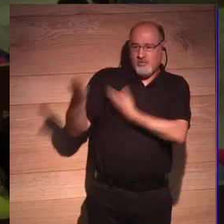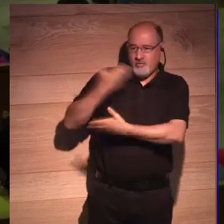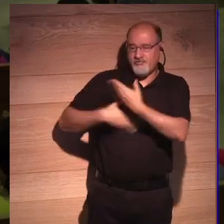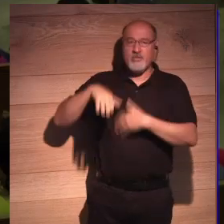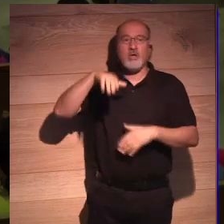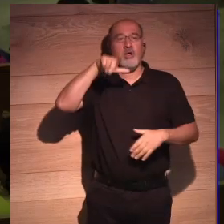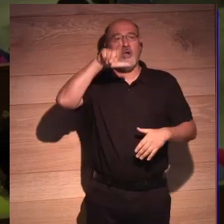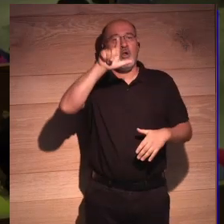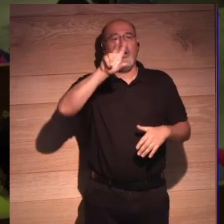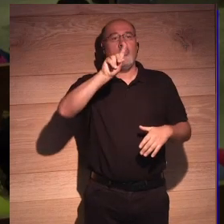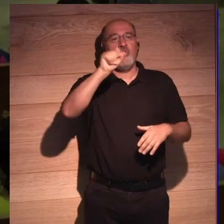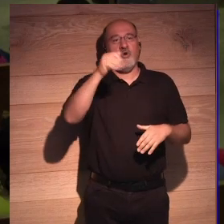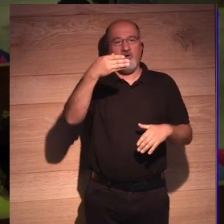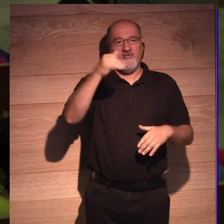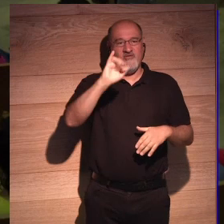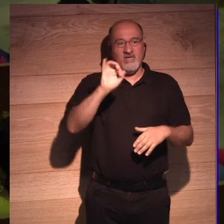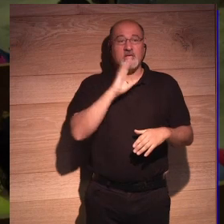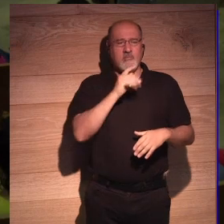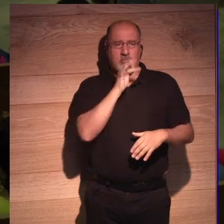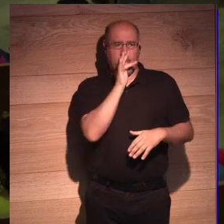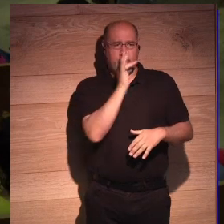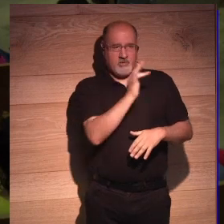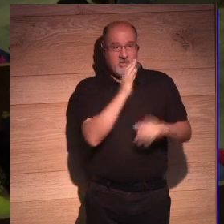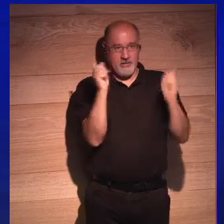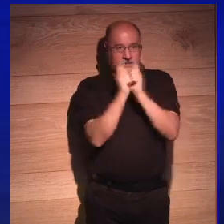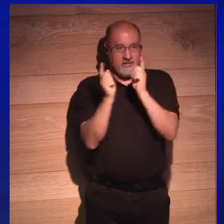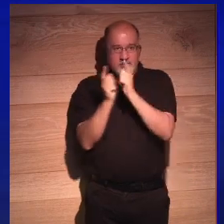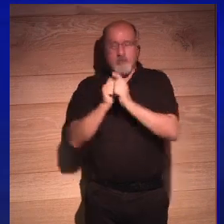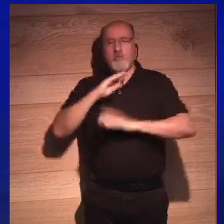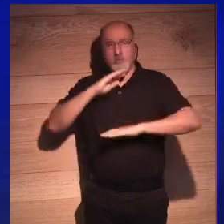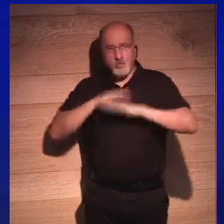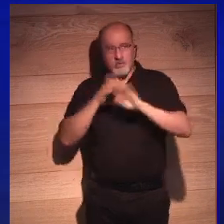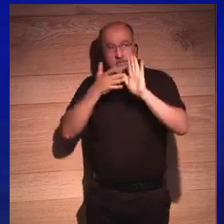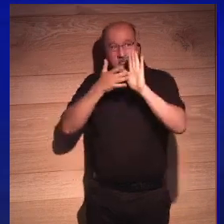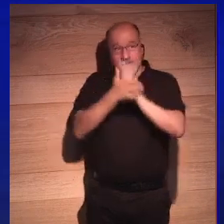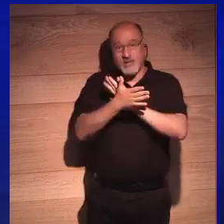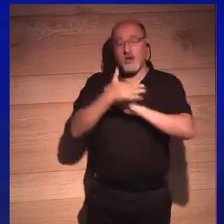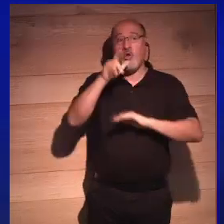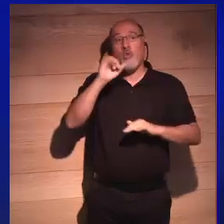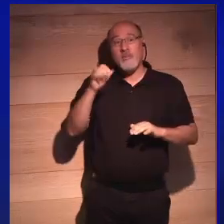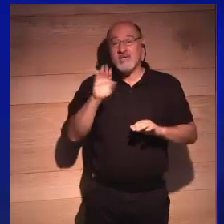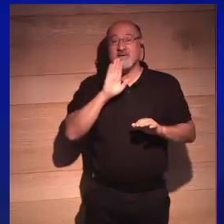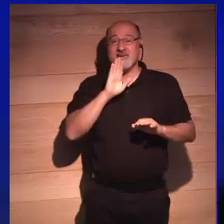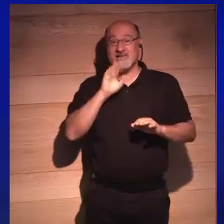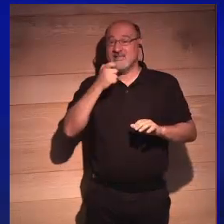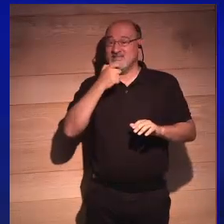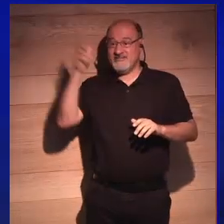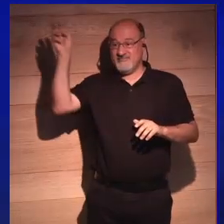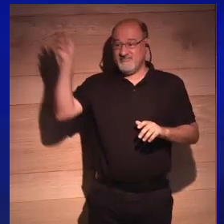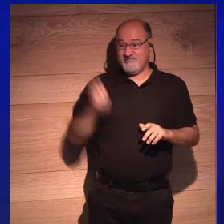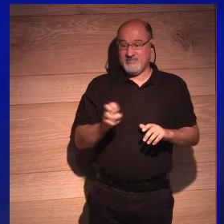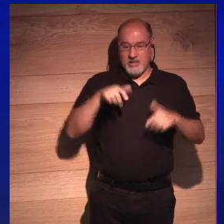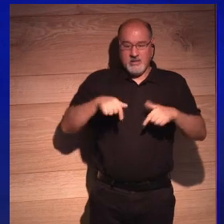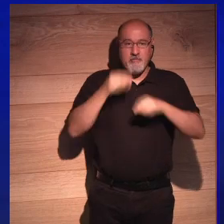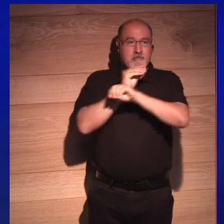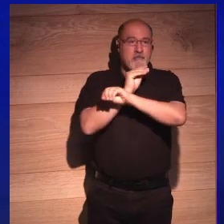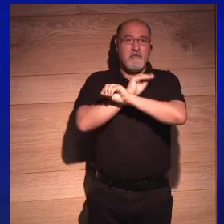by Ludovic, who I said I was going to be quite brief. Ludovic was saying